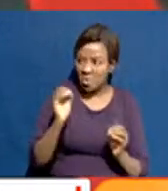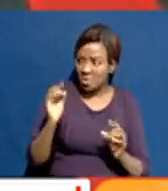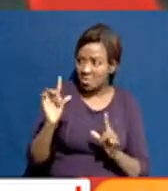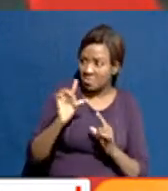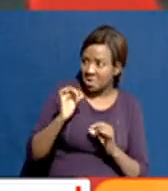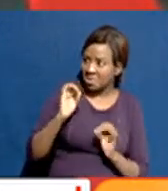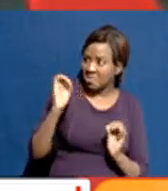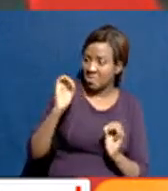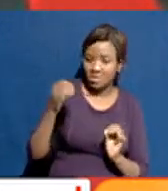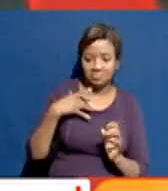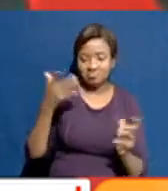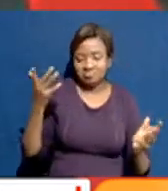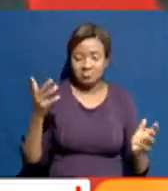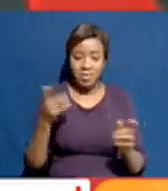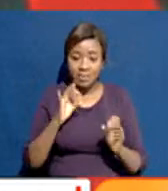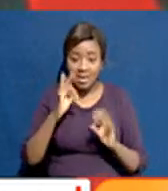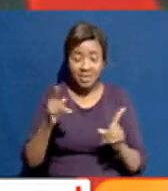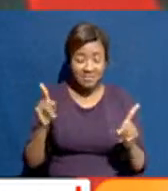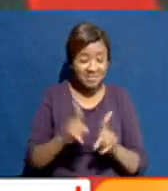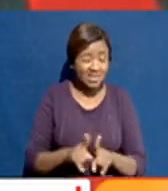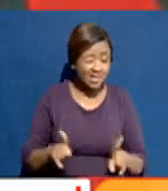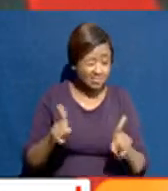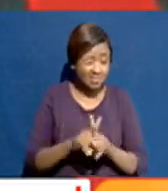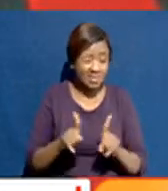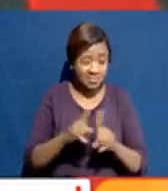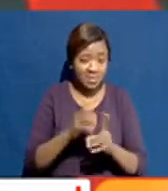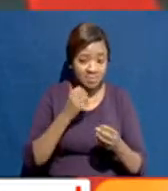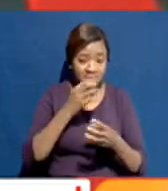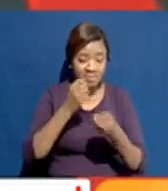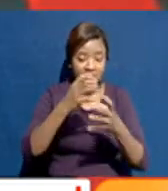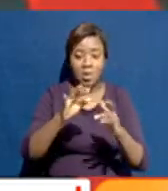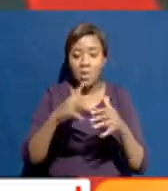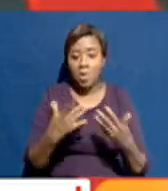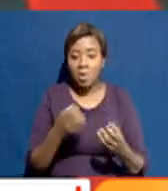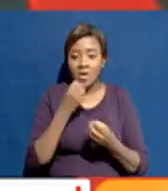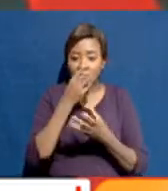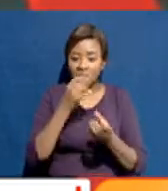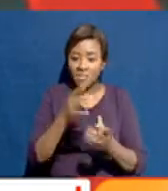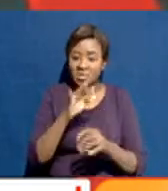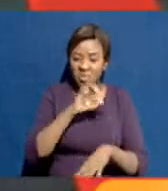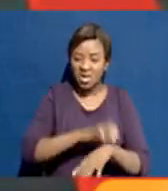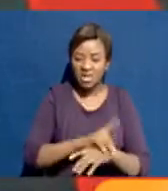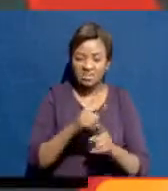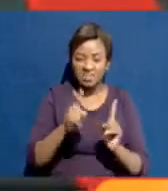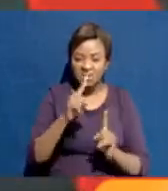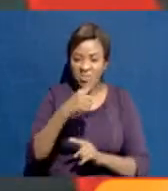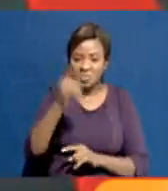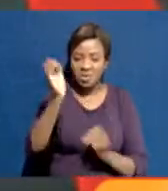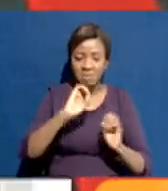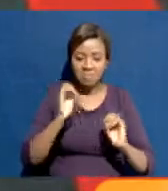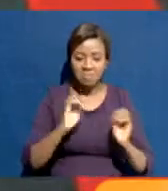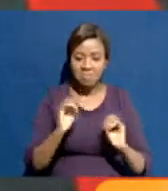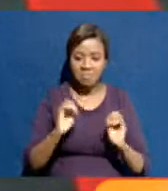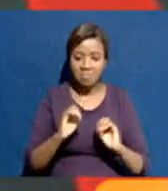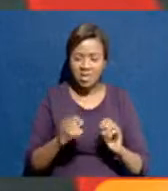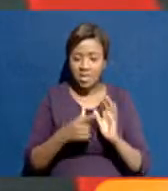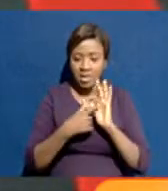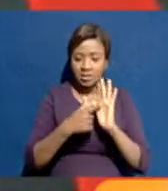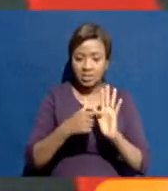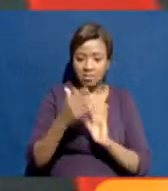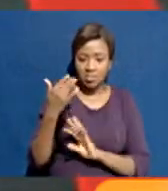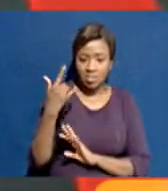as consistent, and also it's not correct. Where are you getting this information? I was telling Dr. Ruth the other day, a girl came to us.